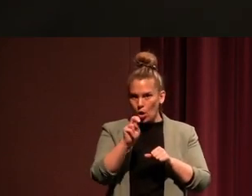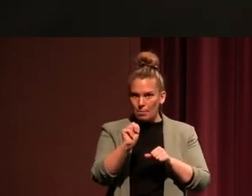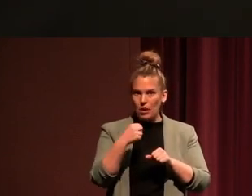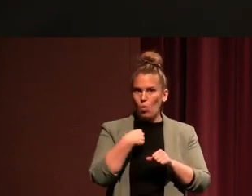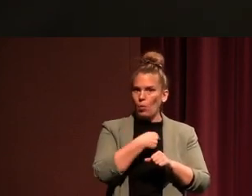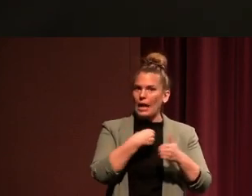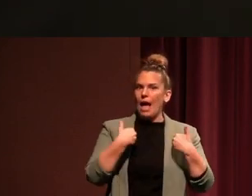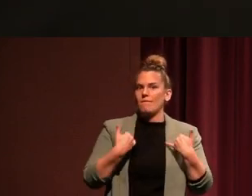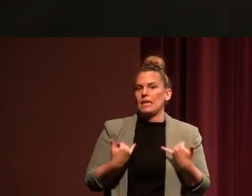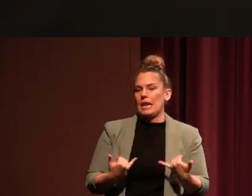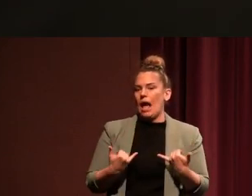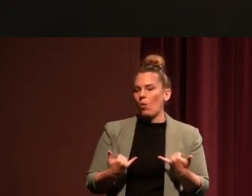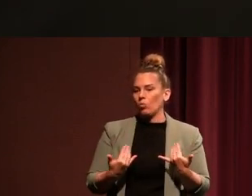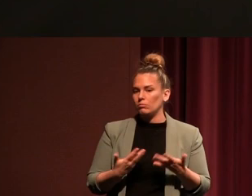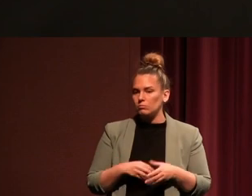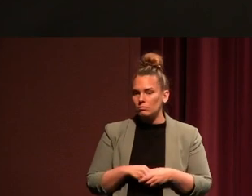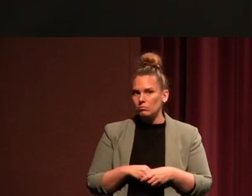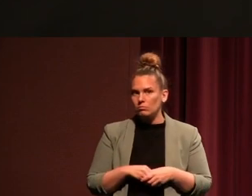now.